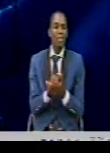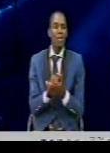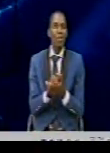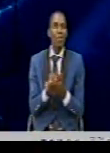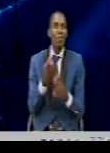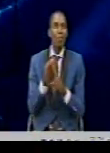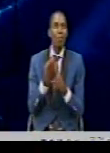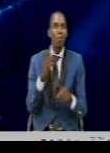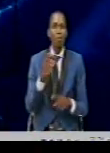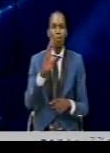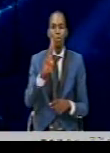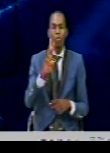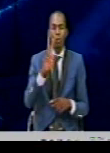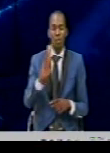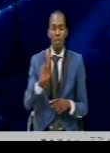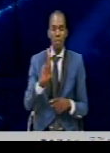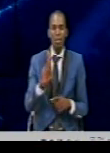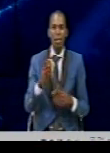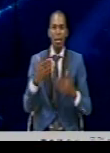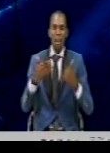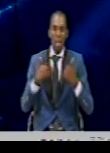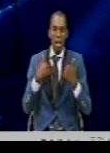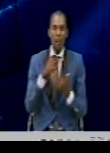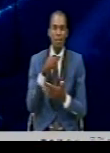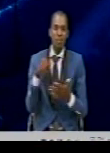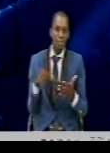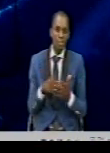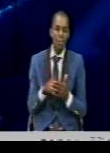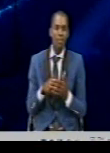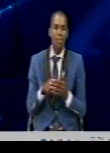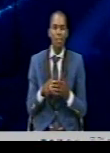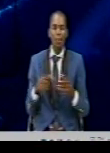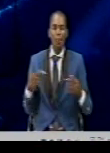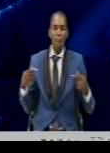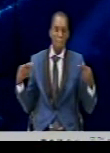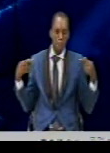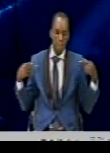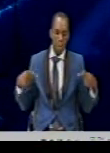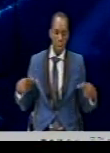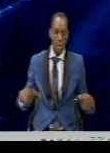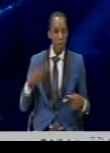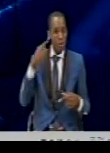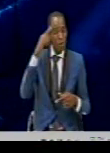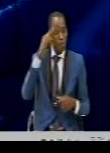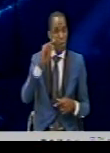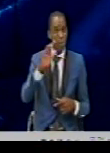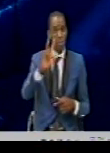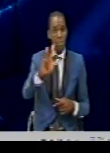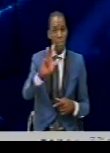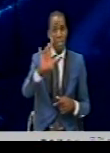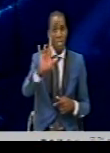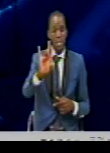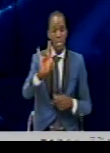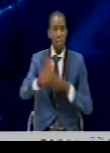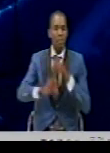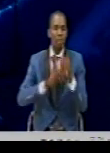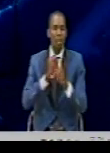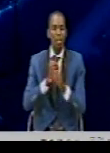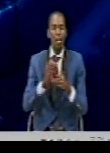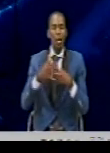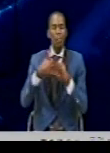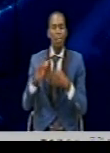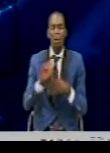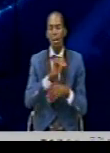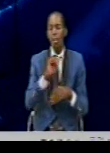This woman, Mrs. Titilayo Adesanya, all the way from UK, she's had this pain for